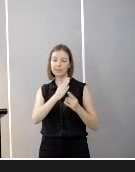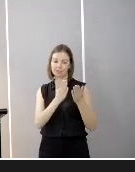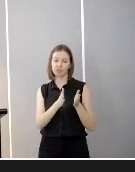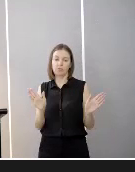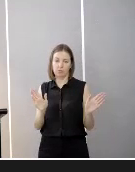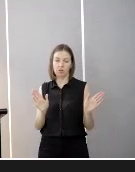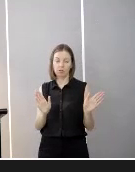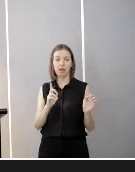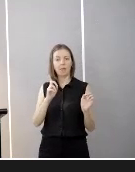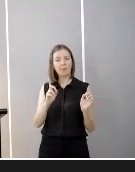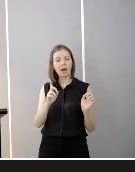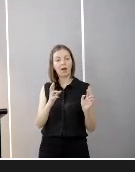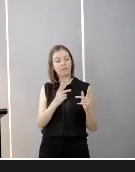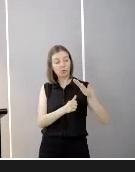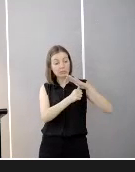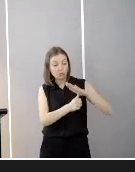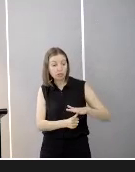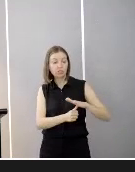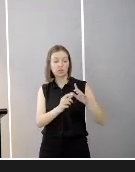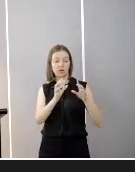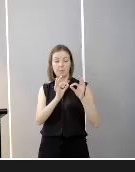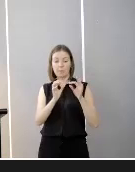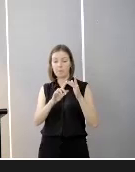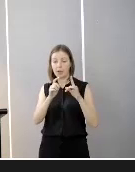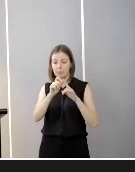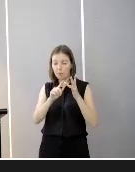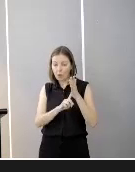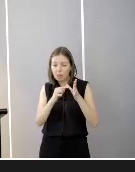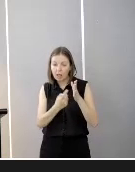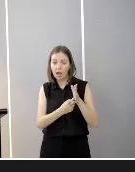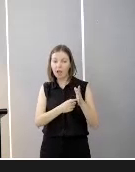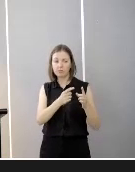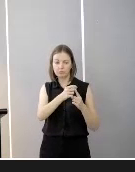think for things like depression and bipolar disorder, it's a really important